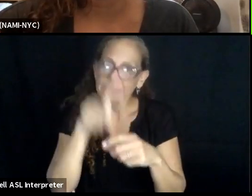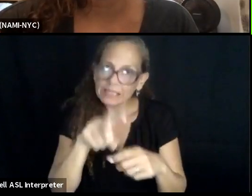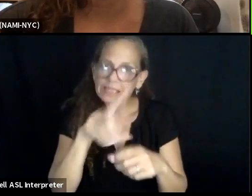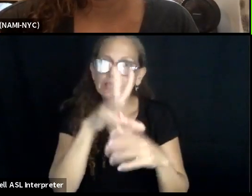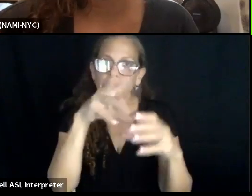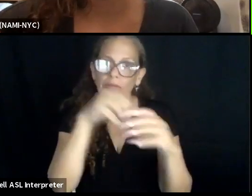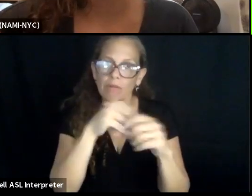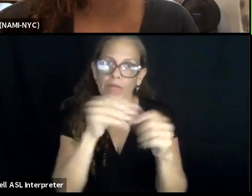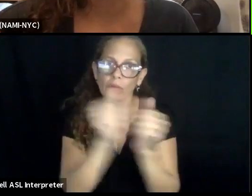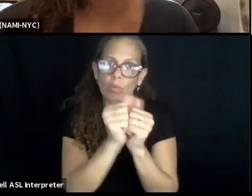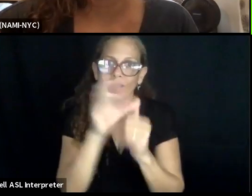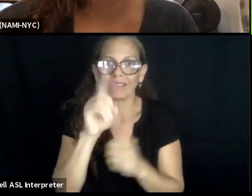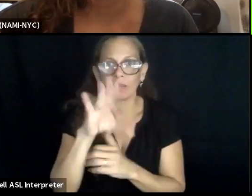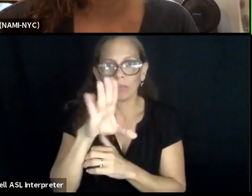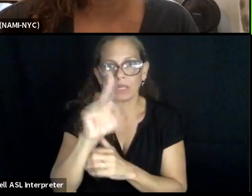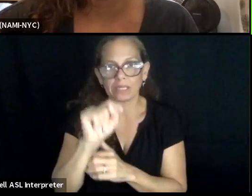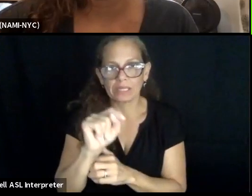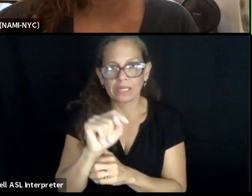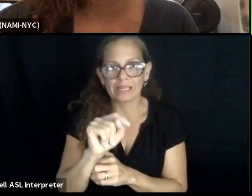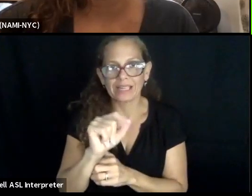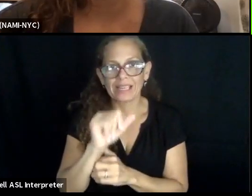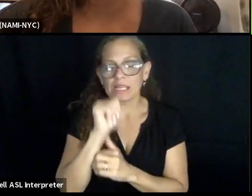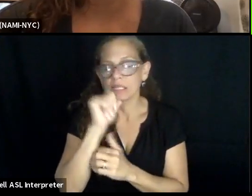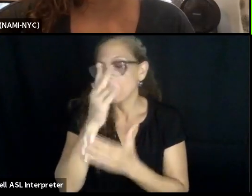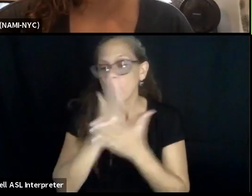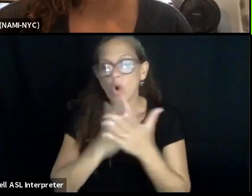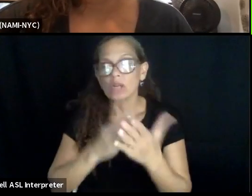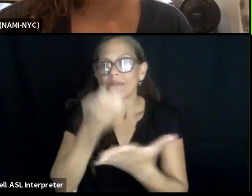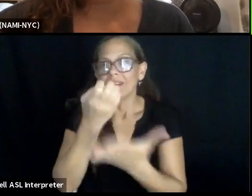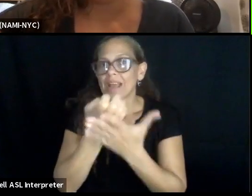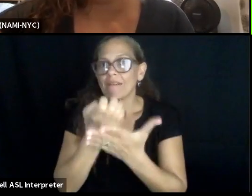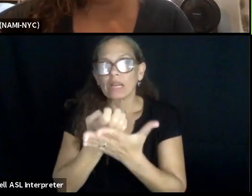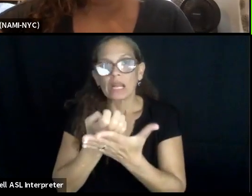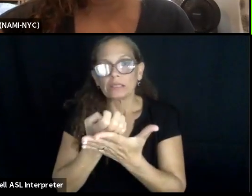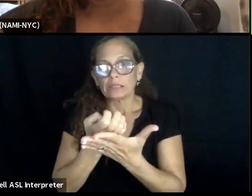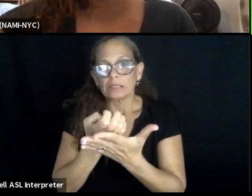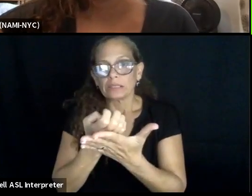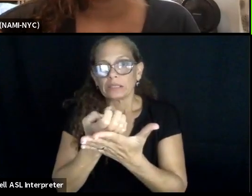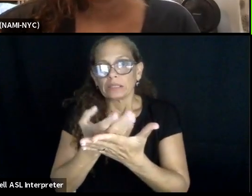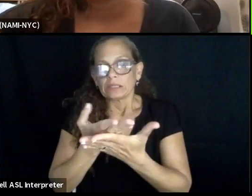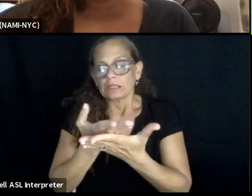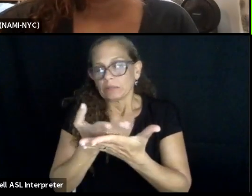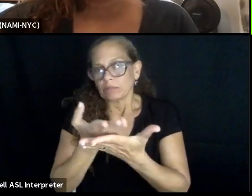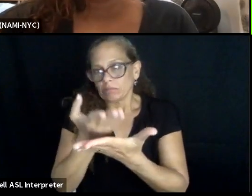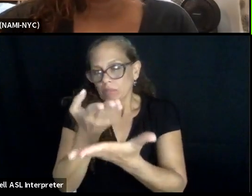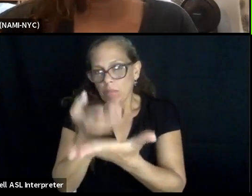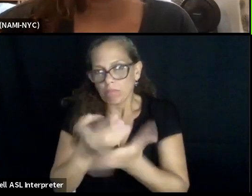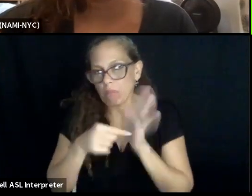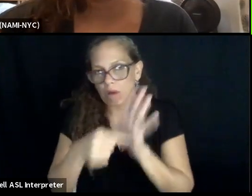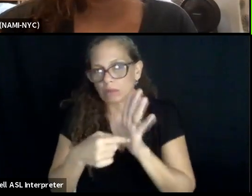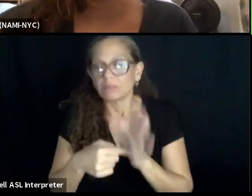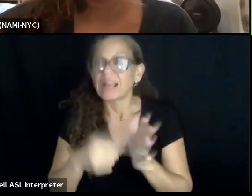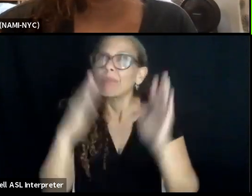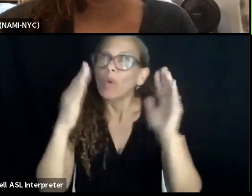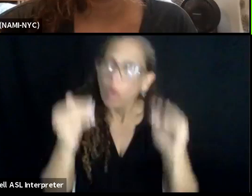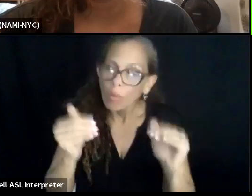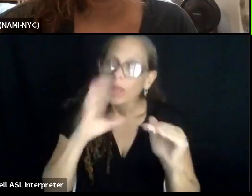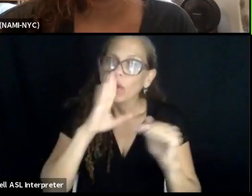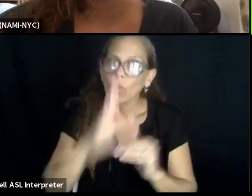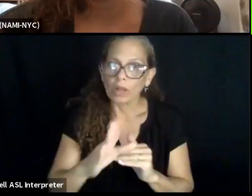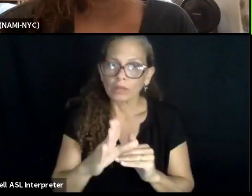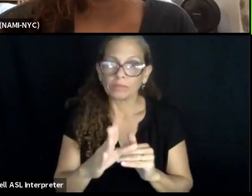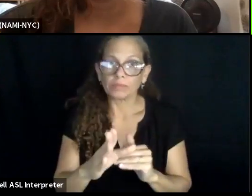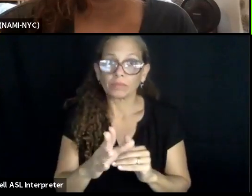which is not part of the evidence-based model yet, but I hope it will be, because a person with